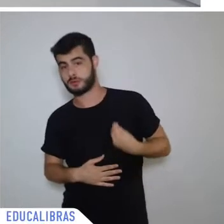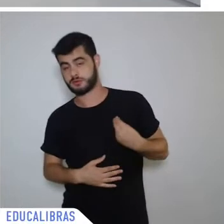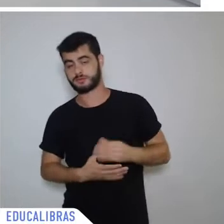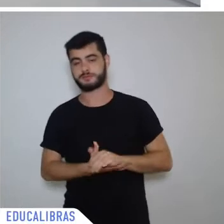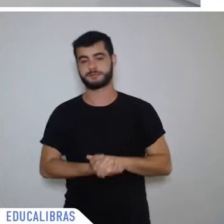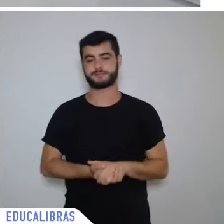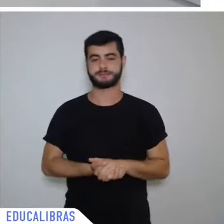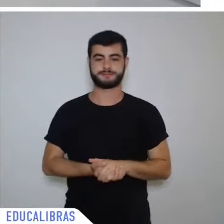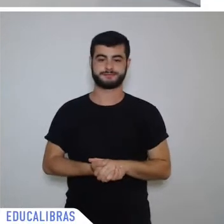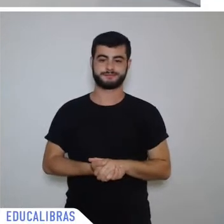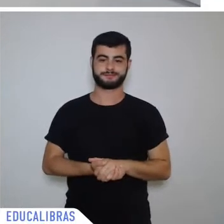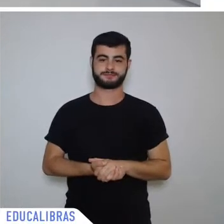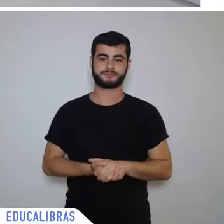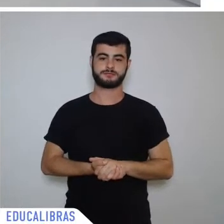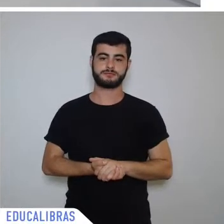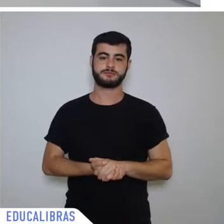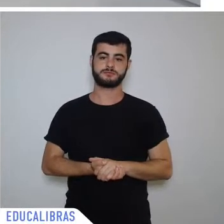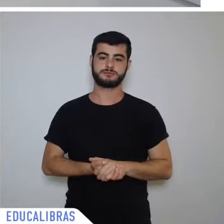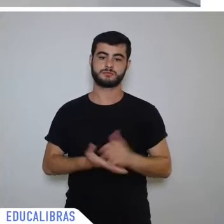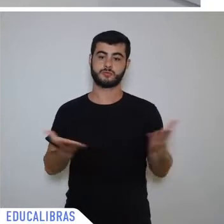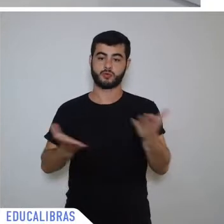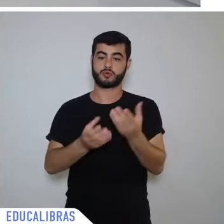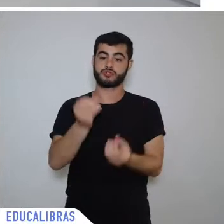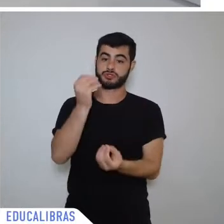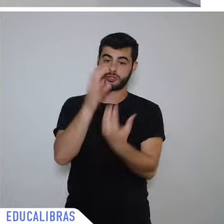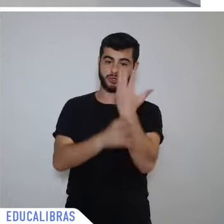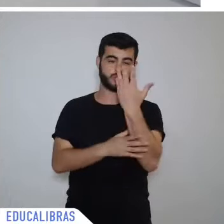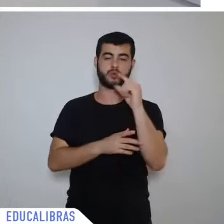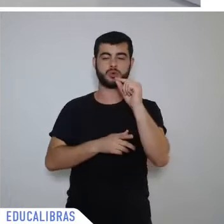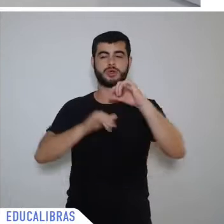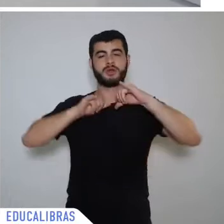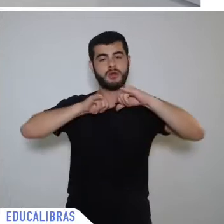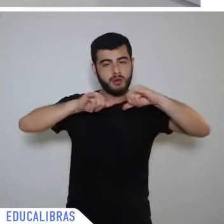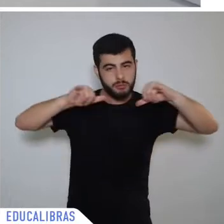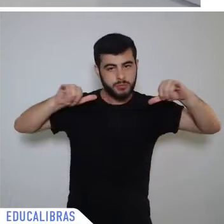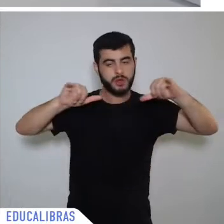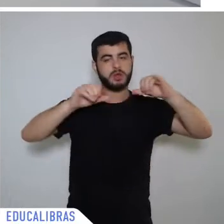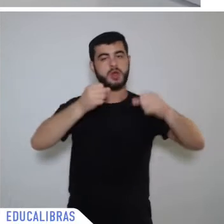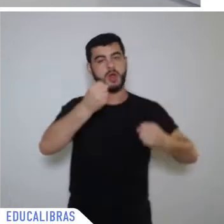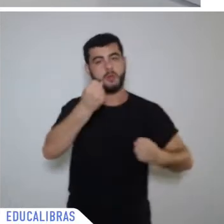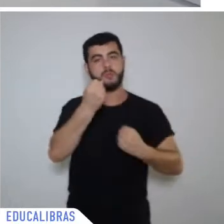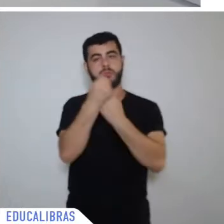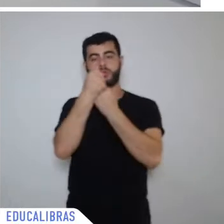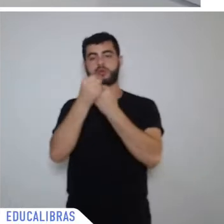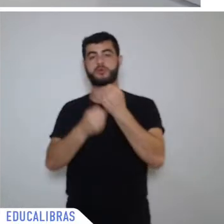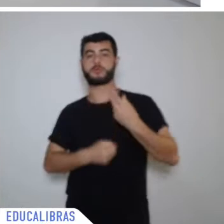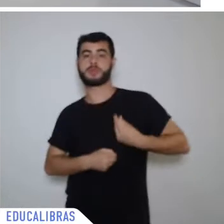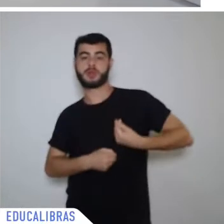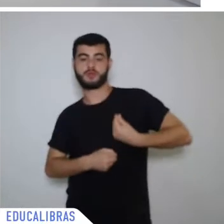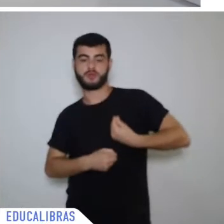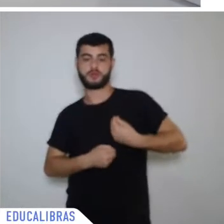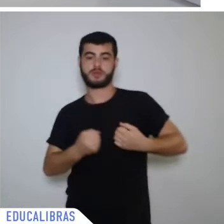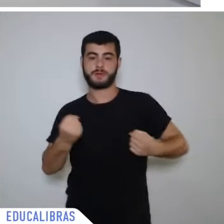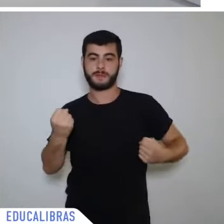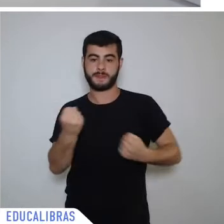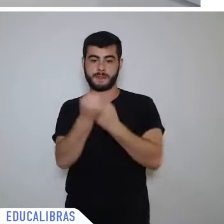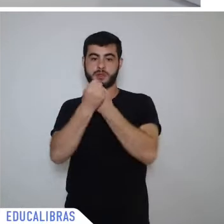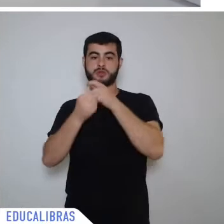in our communities. Today, we started a campaign for national and international support for